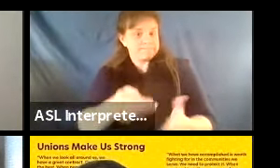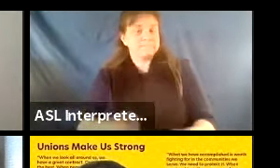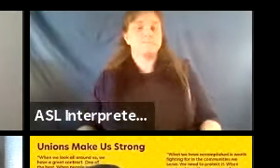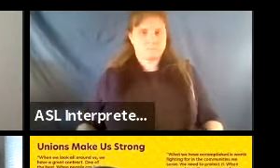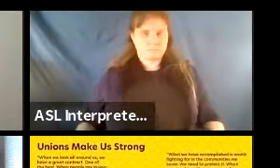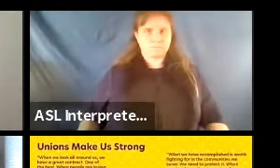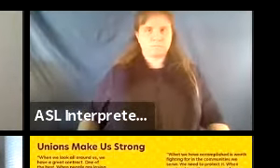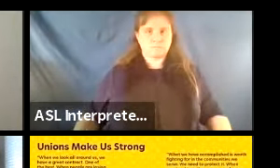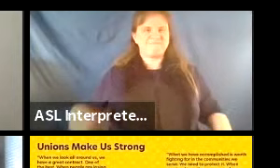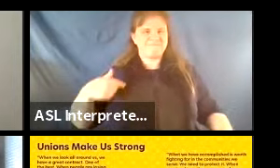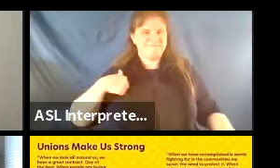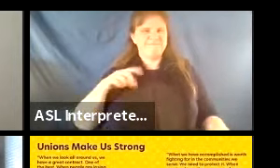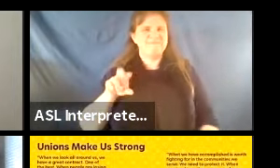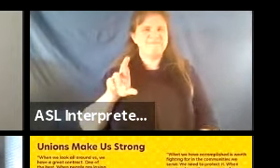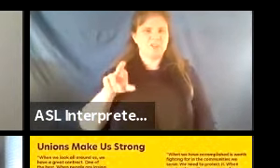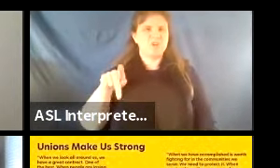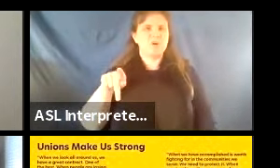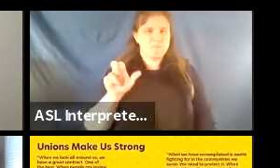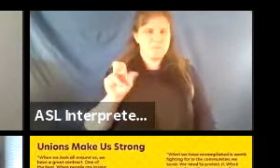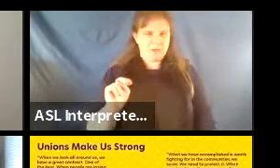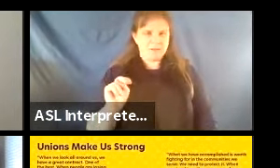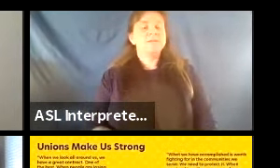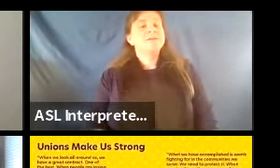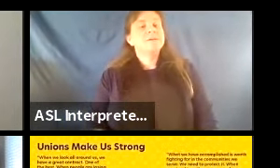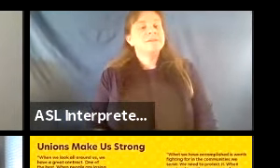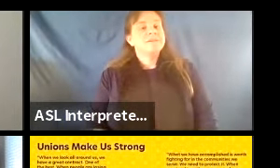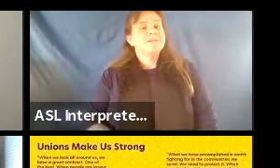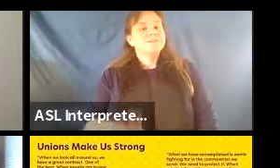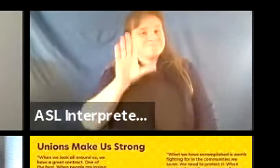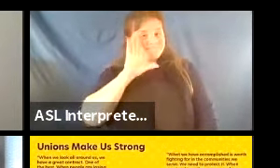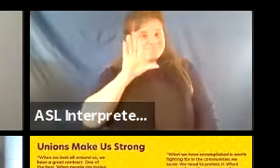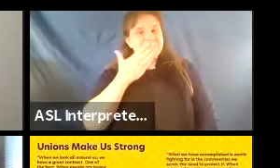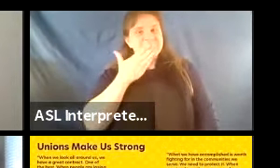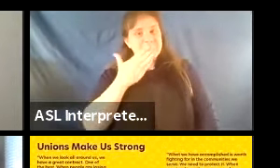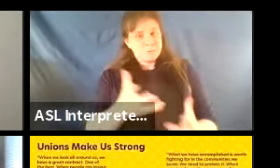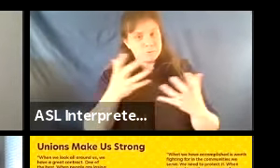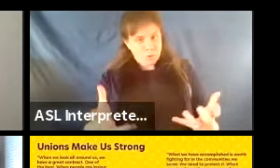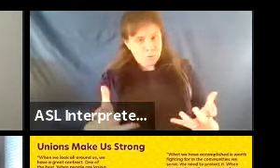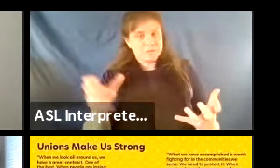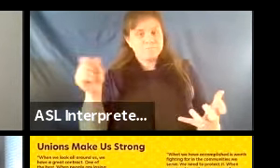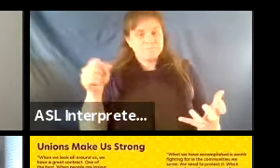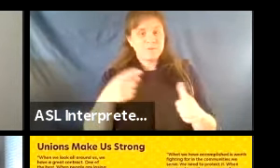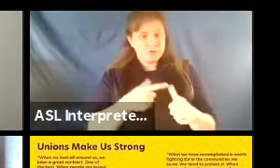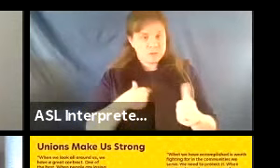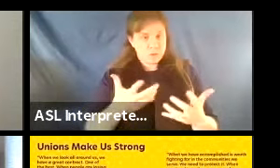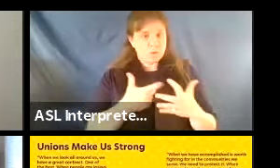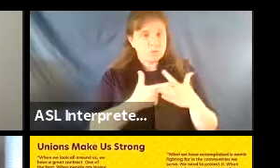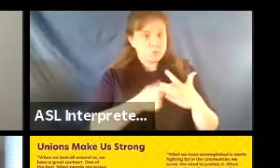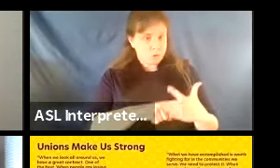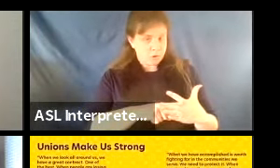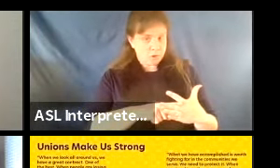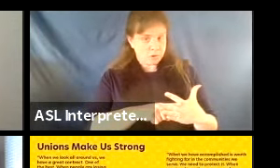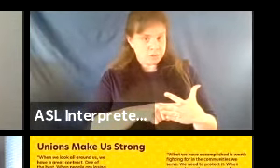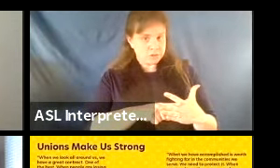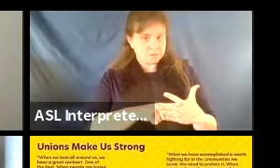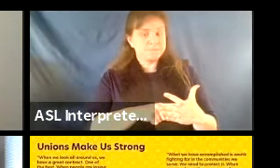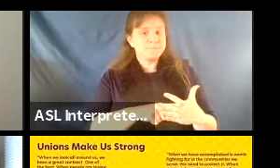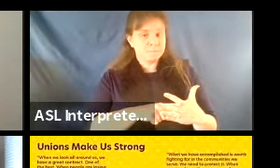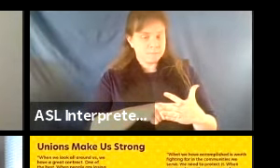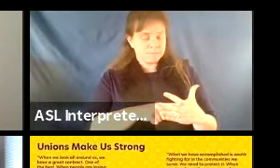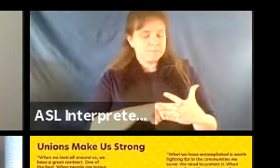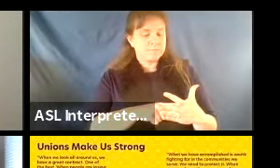Great. Good afternoon, everyone. Thank you so much, Nadine. Yeah, I wanted to start, as I often do, with just both sort